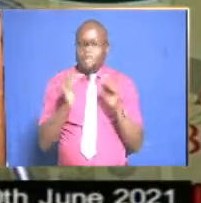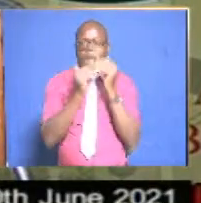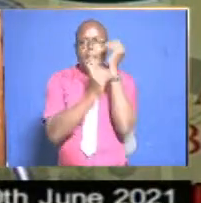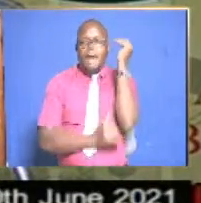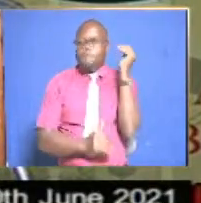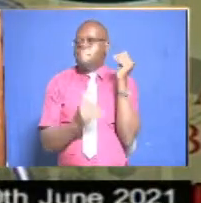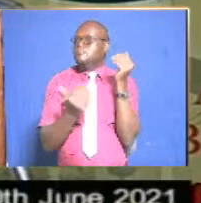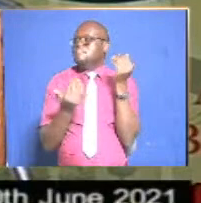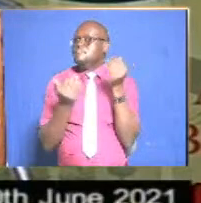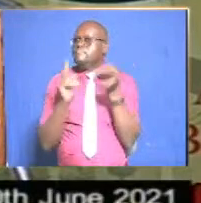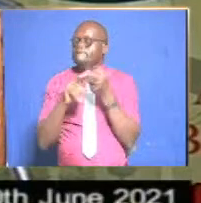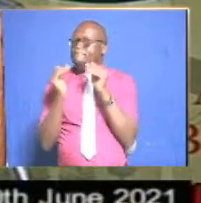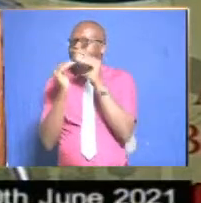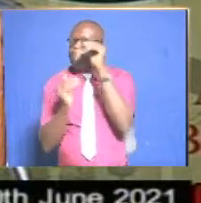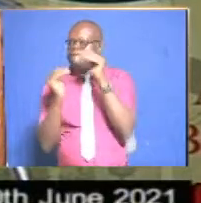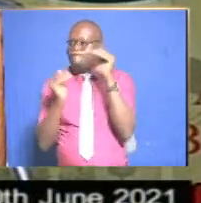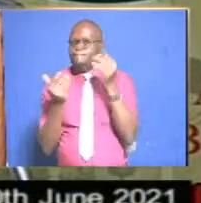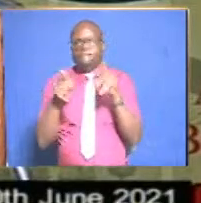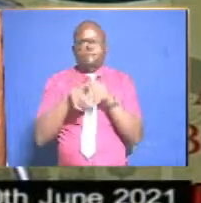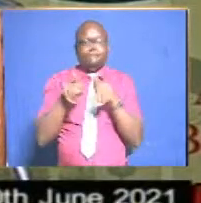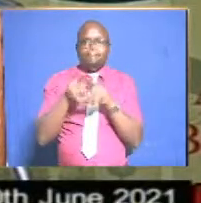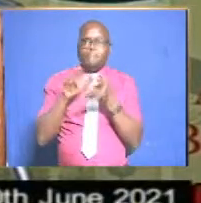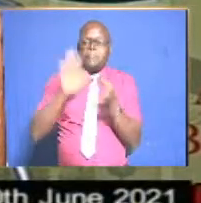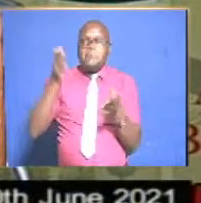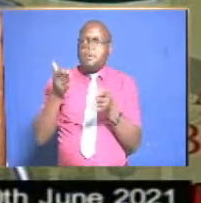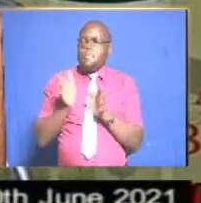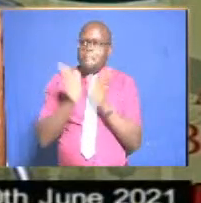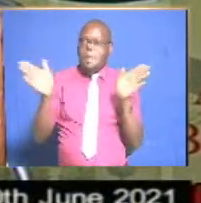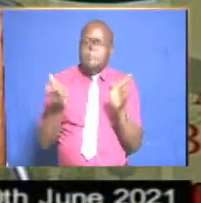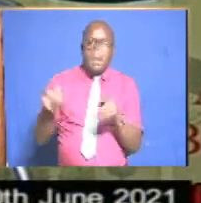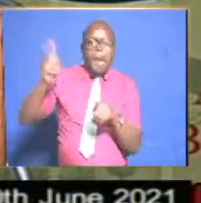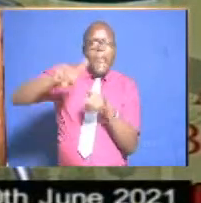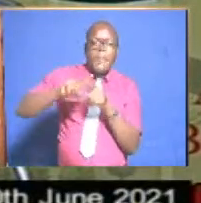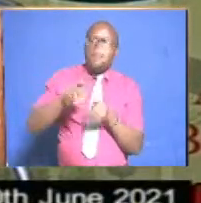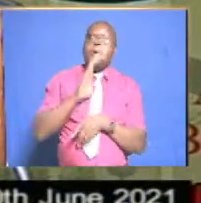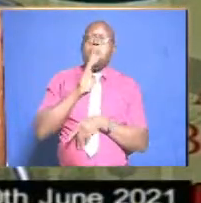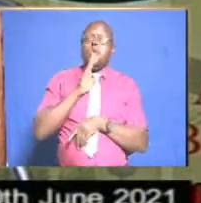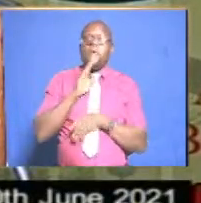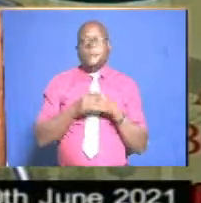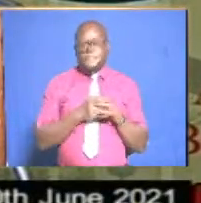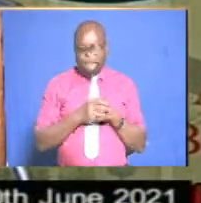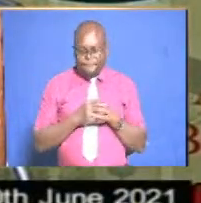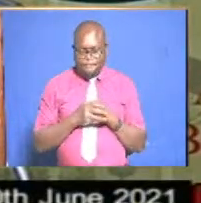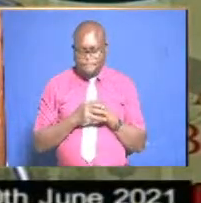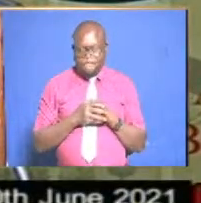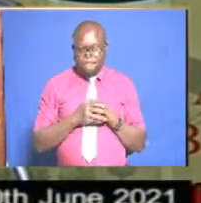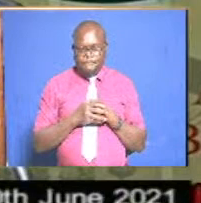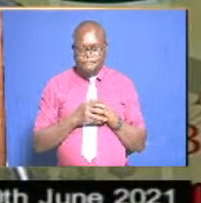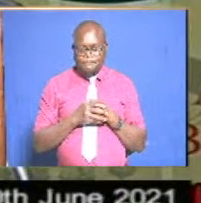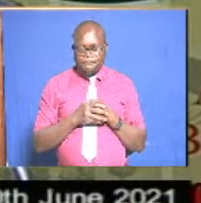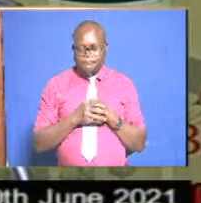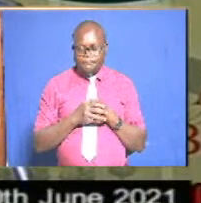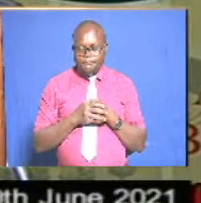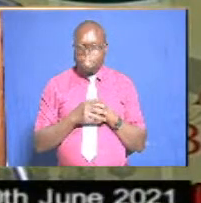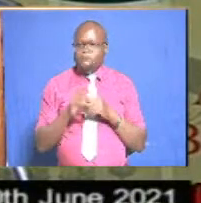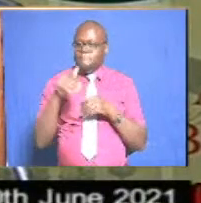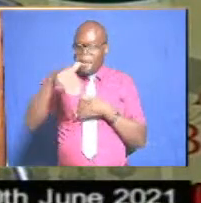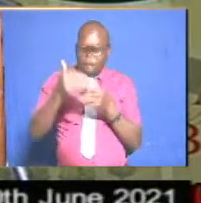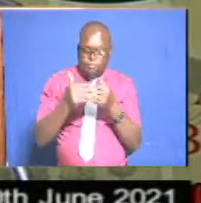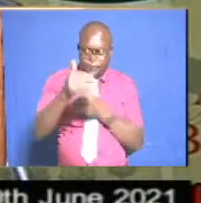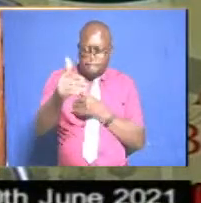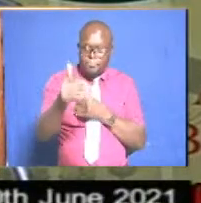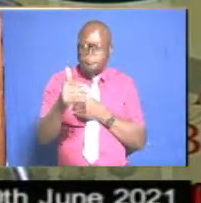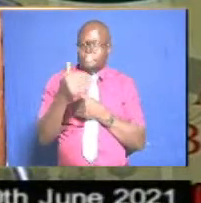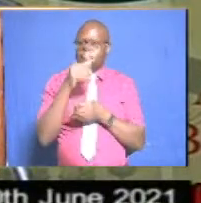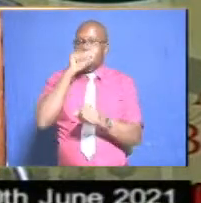and inequality, as well as increased public debt. Mr. Speaker, at the outset, I wish